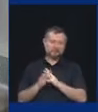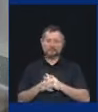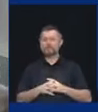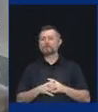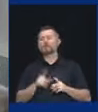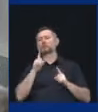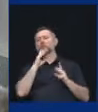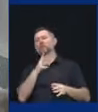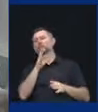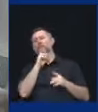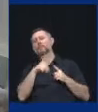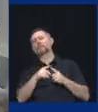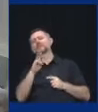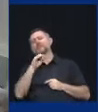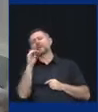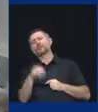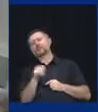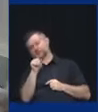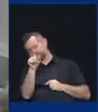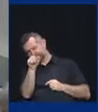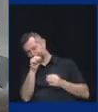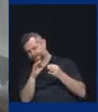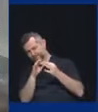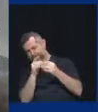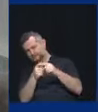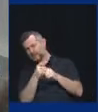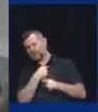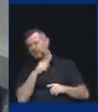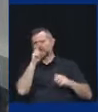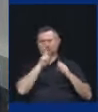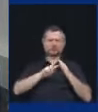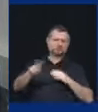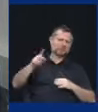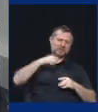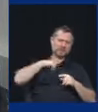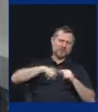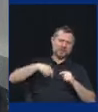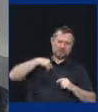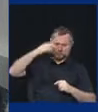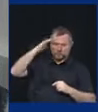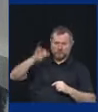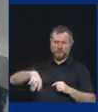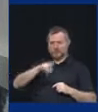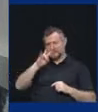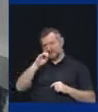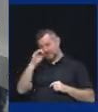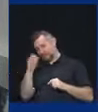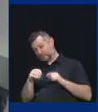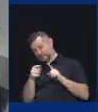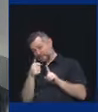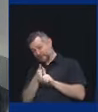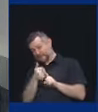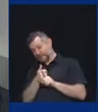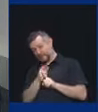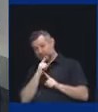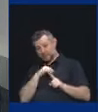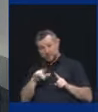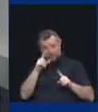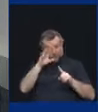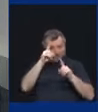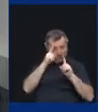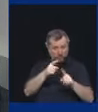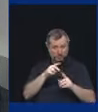70% quickly, I know you don't have a crystal ball, you said that many times, but this 70% number that we're talking about means a world